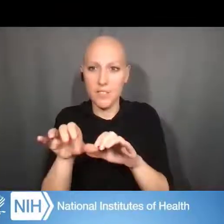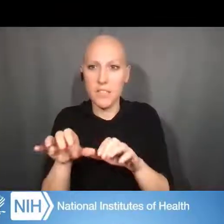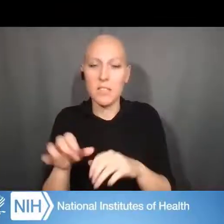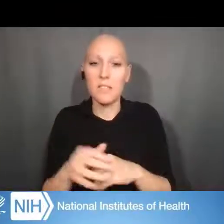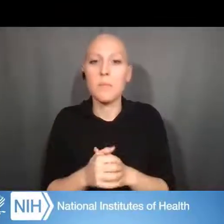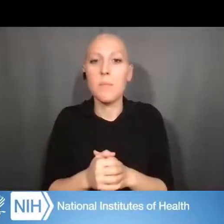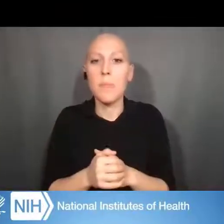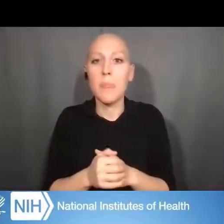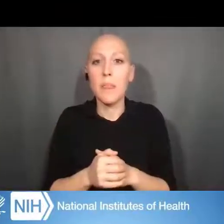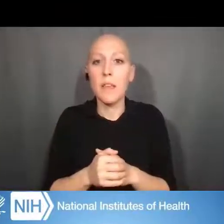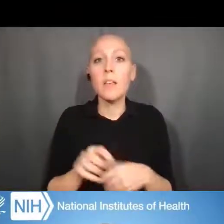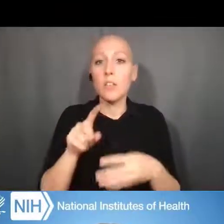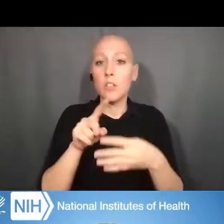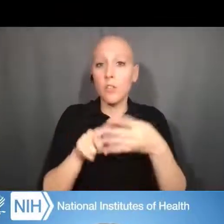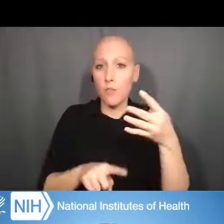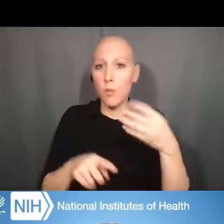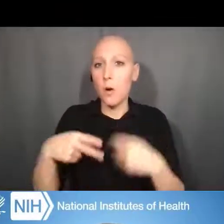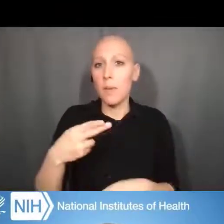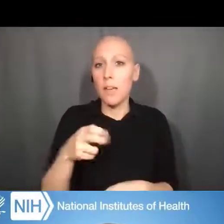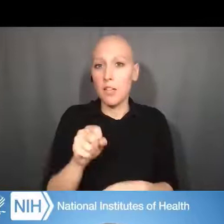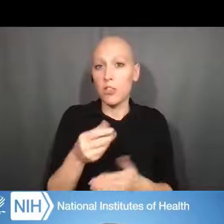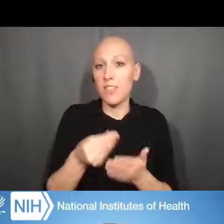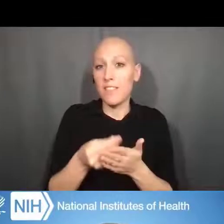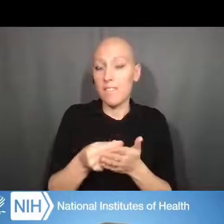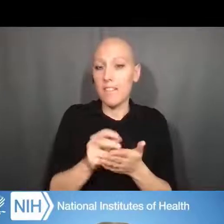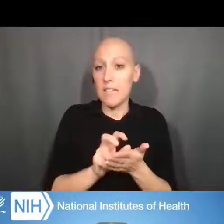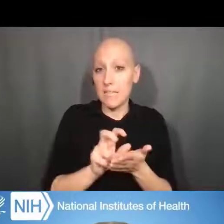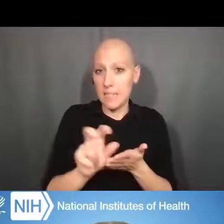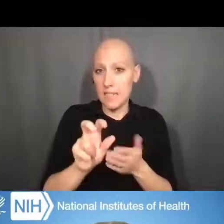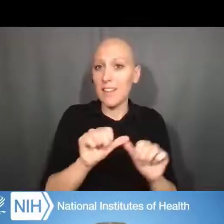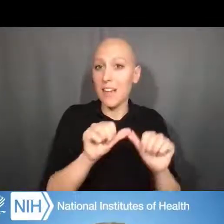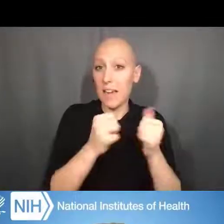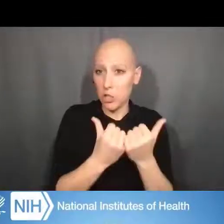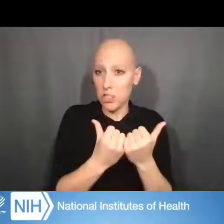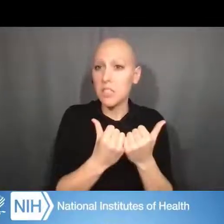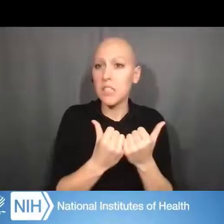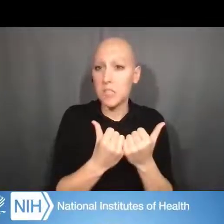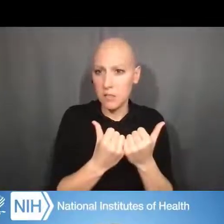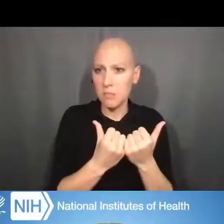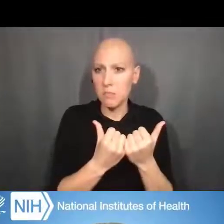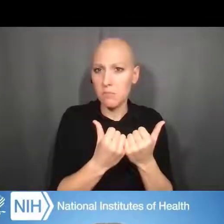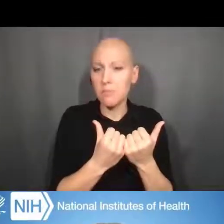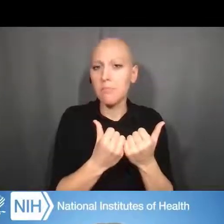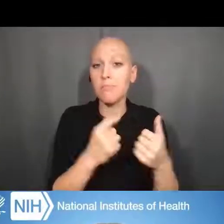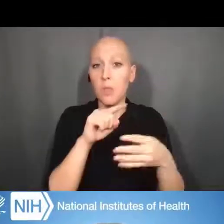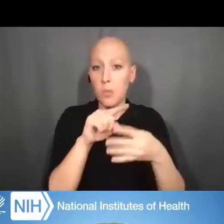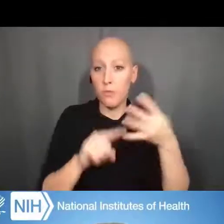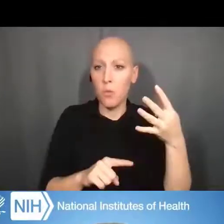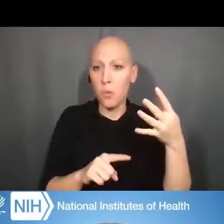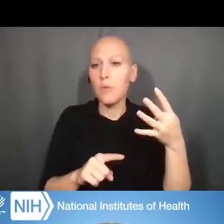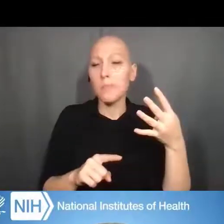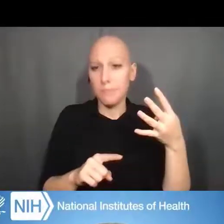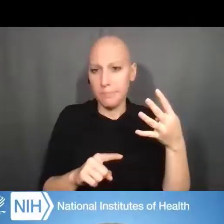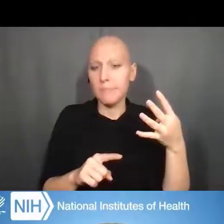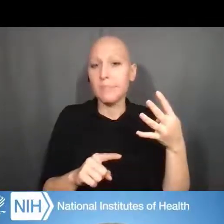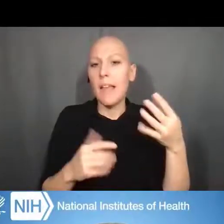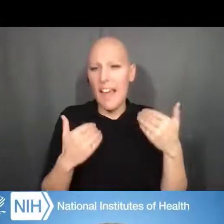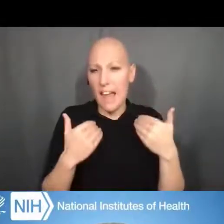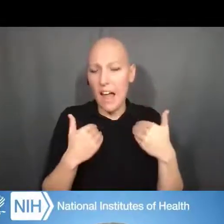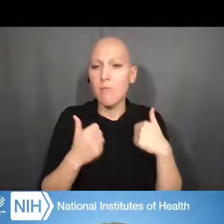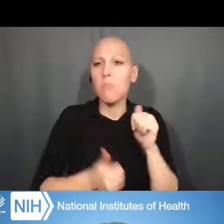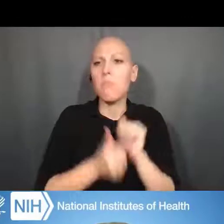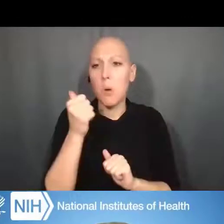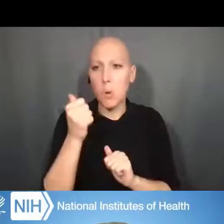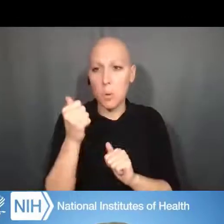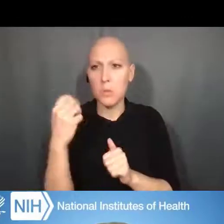4 PHS funding agencies that account for the majority of extramural funding for